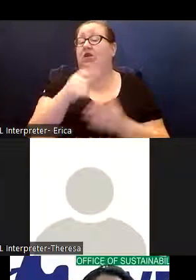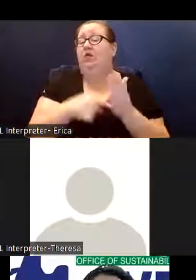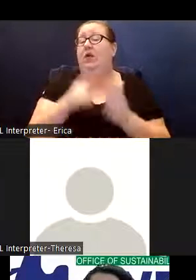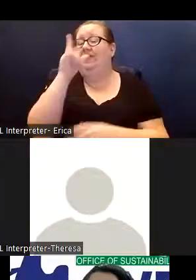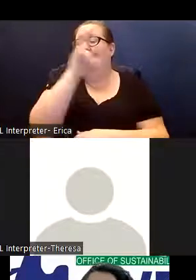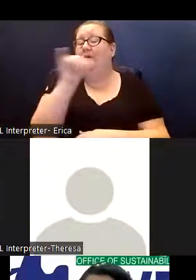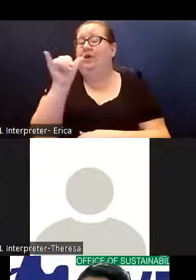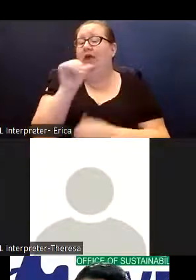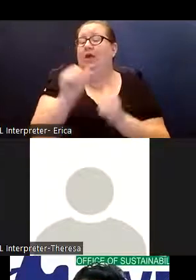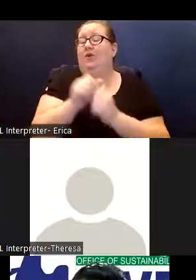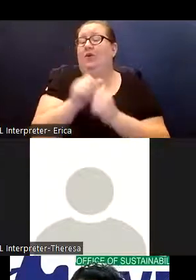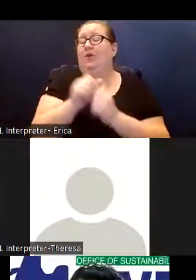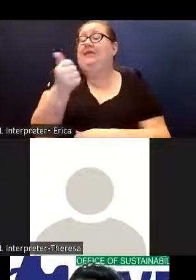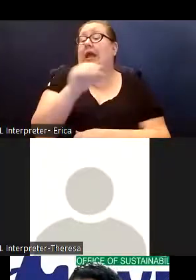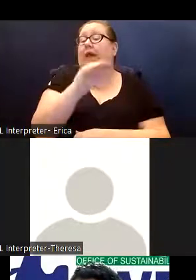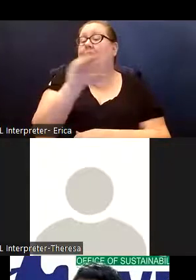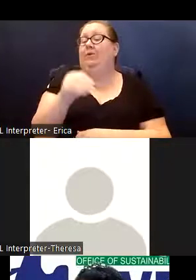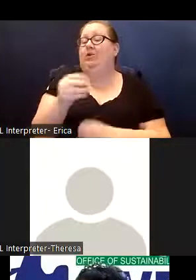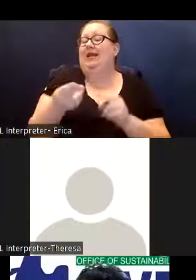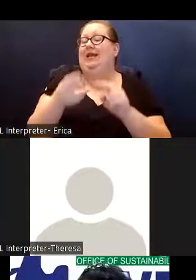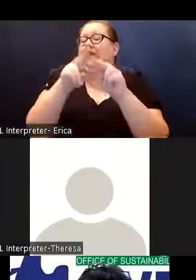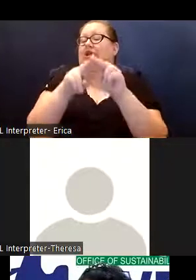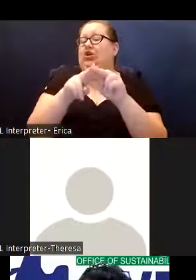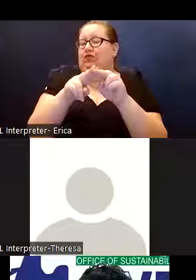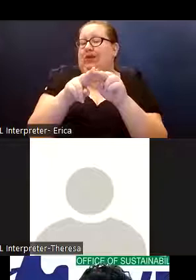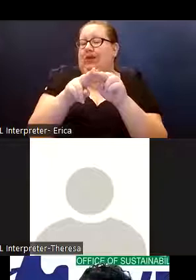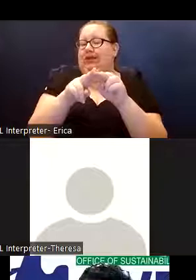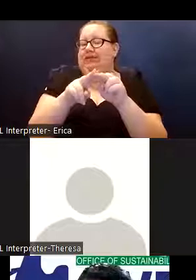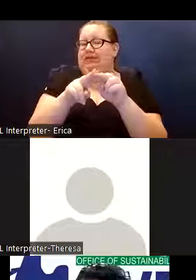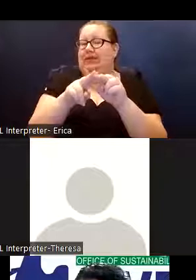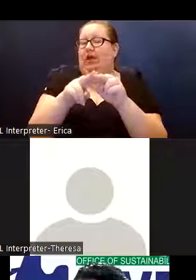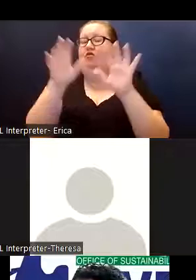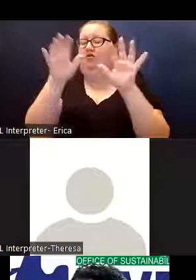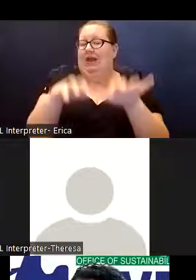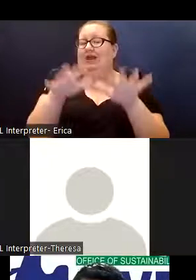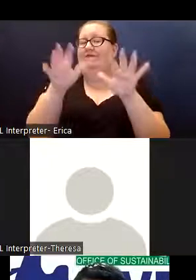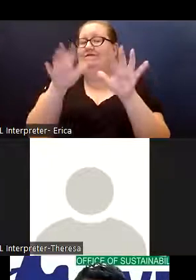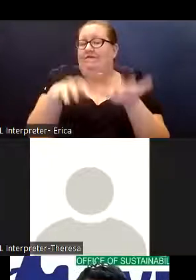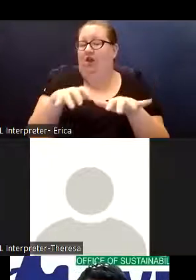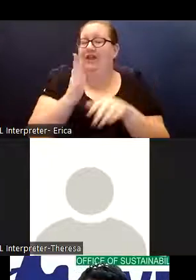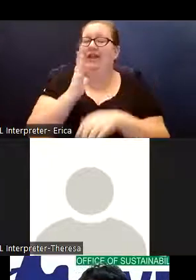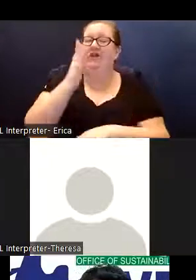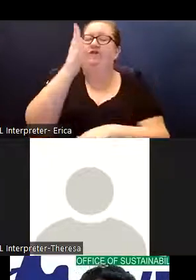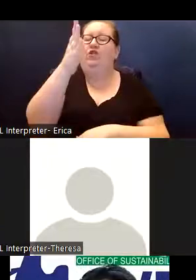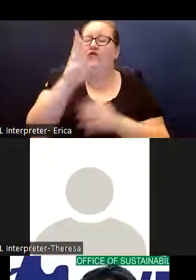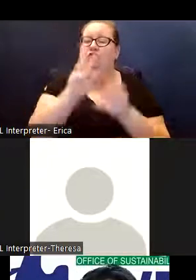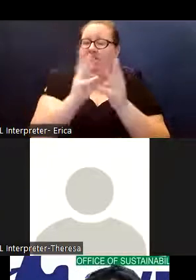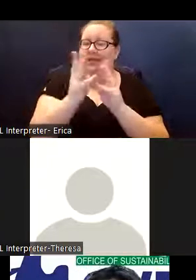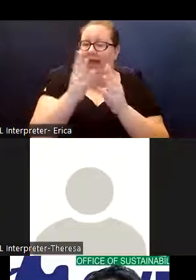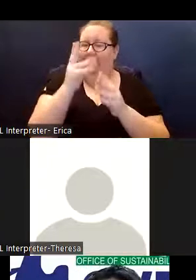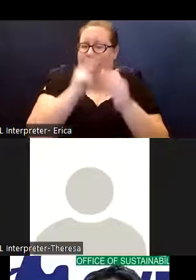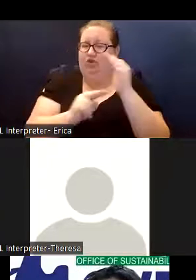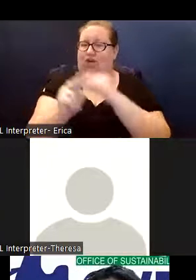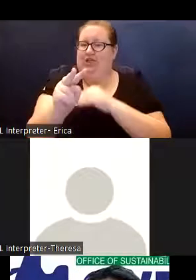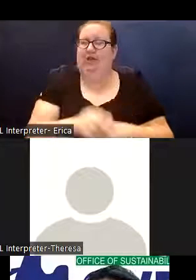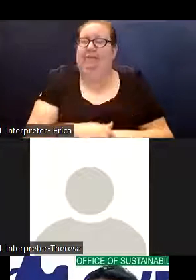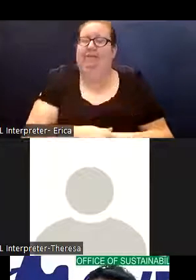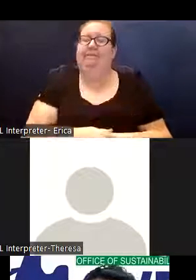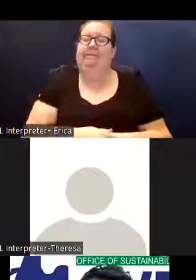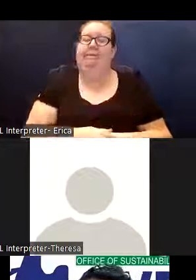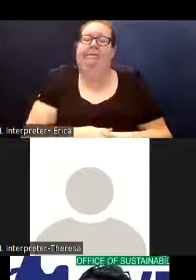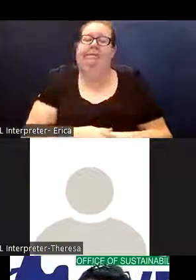with a 10% increase in rainfall in a future climate projection.